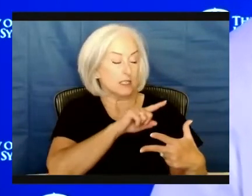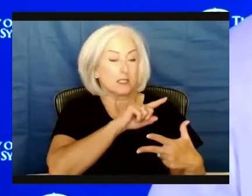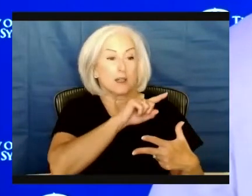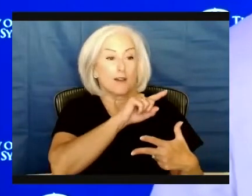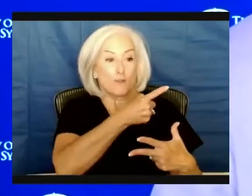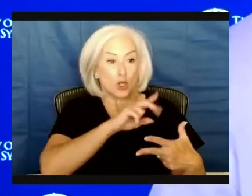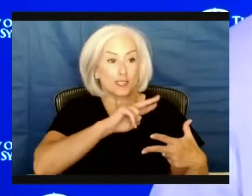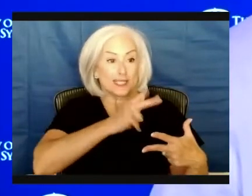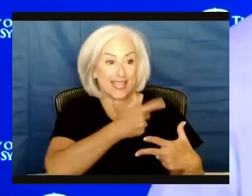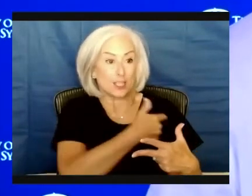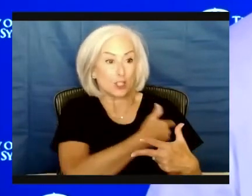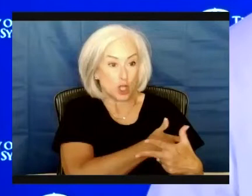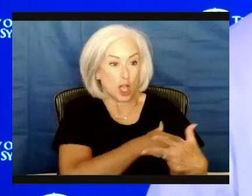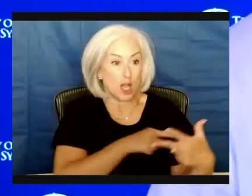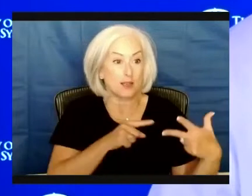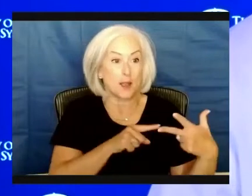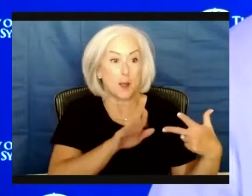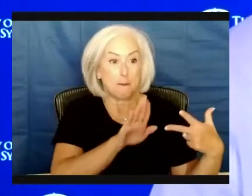of 5 doses. Yep.